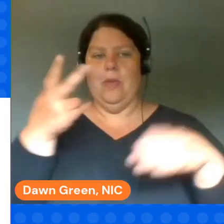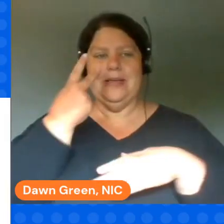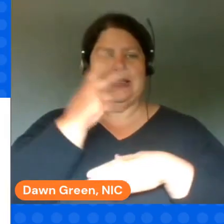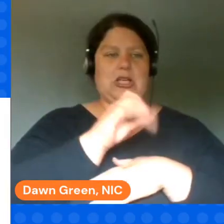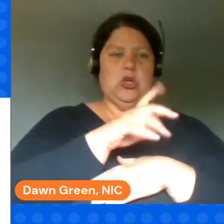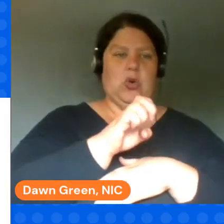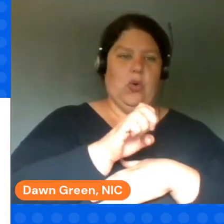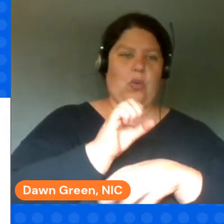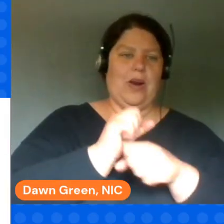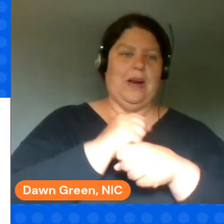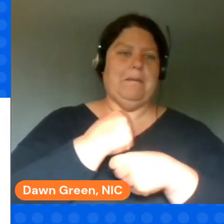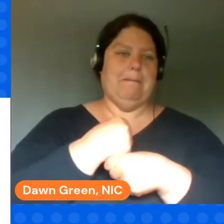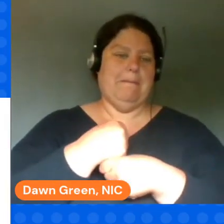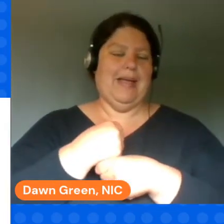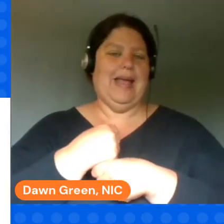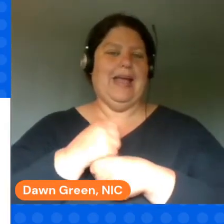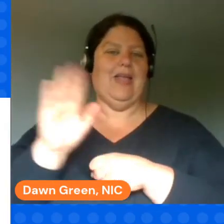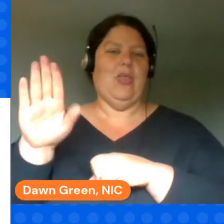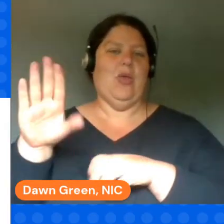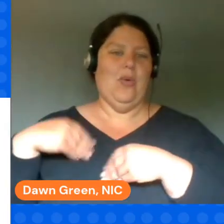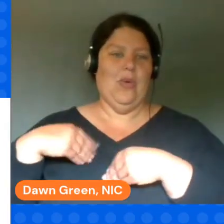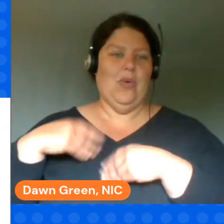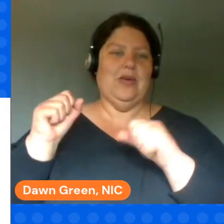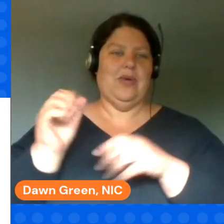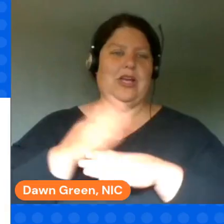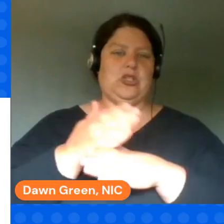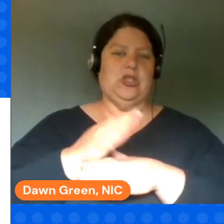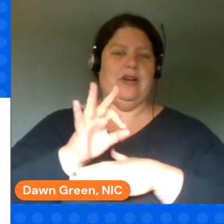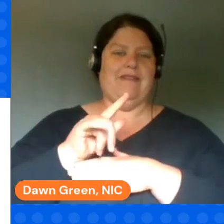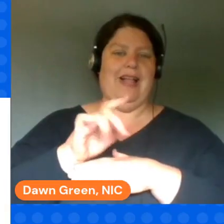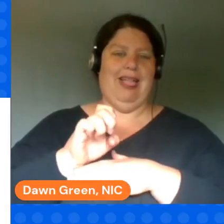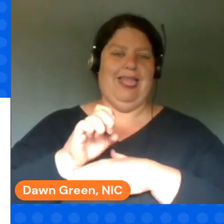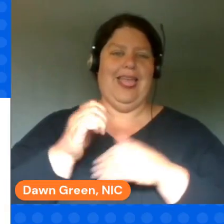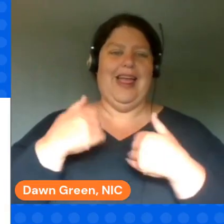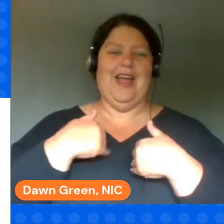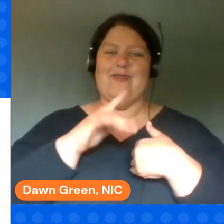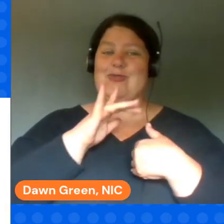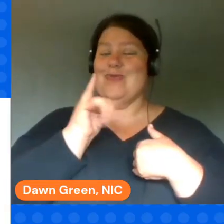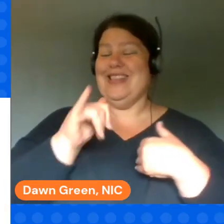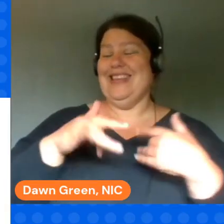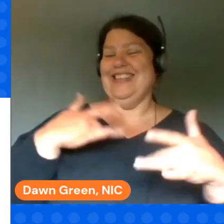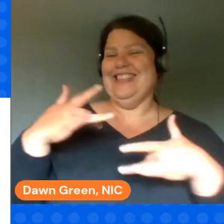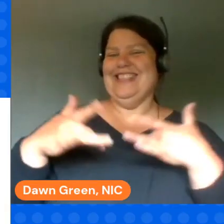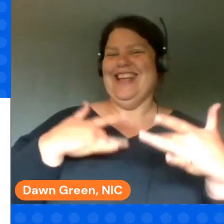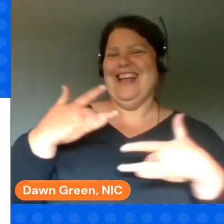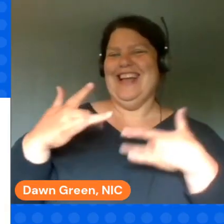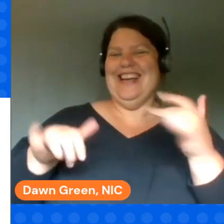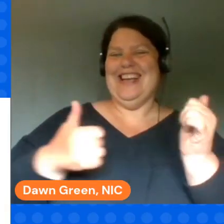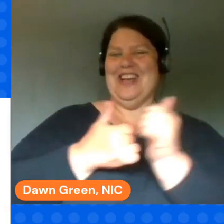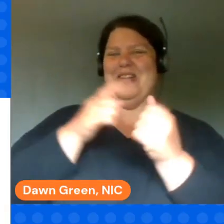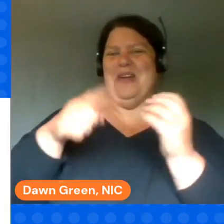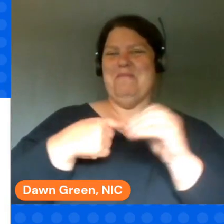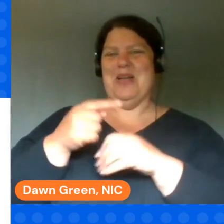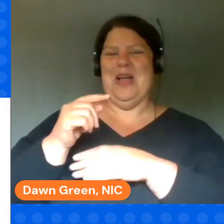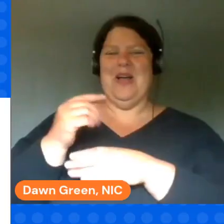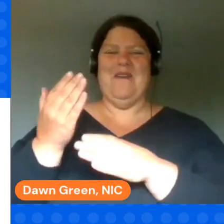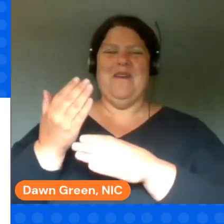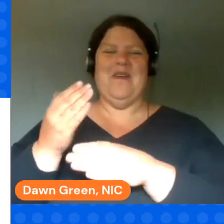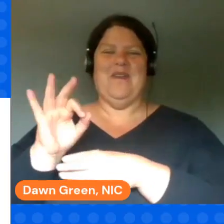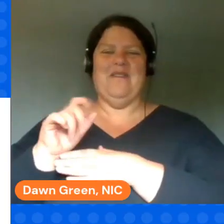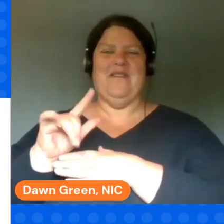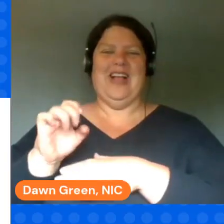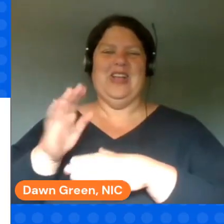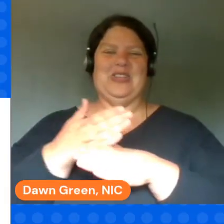their own OctoStudio app, you can share a project file. We have a really exciting update about file sharing that I'm going to pass over